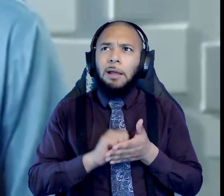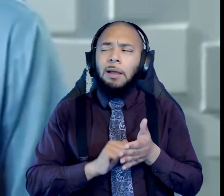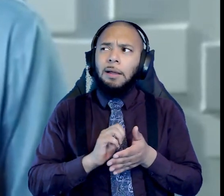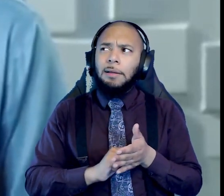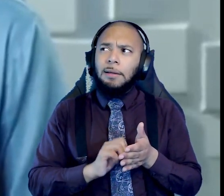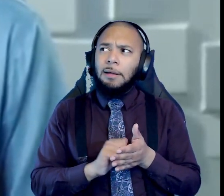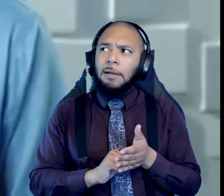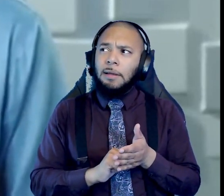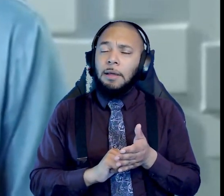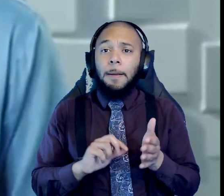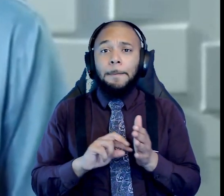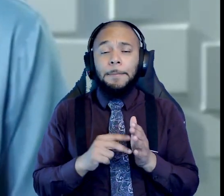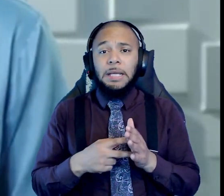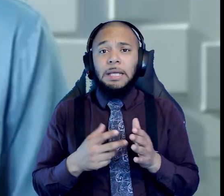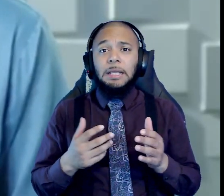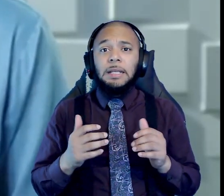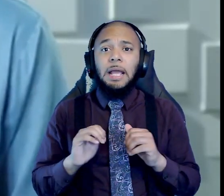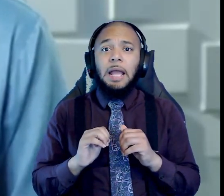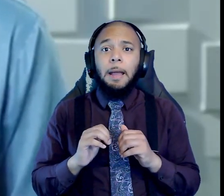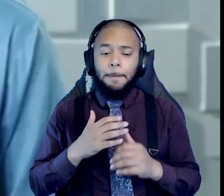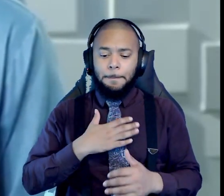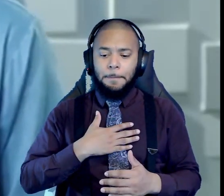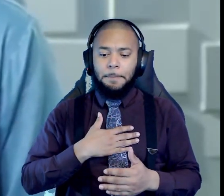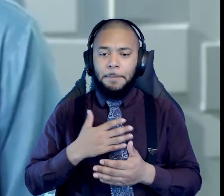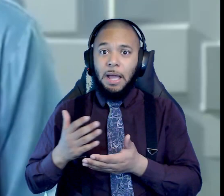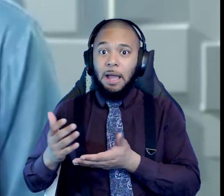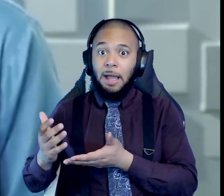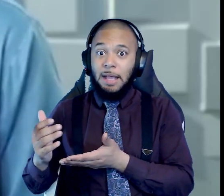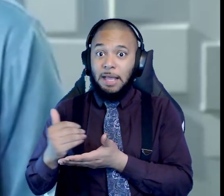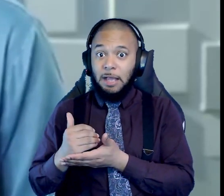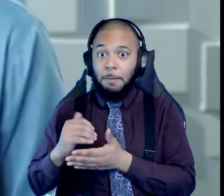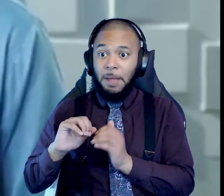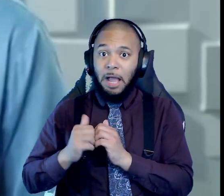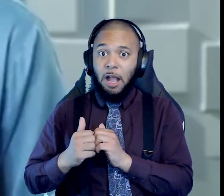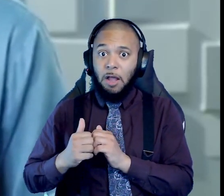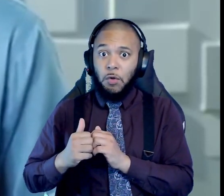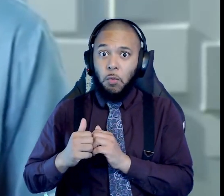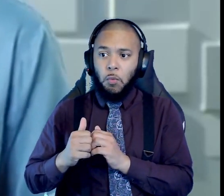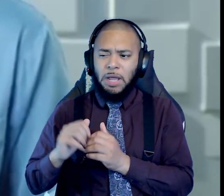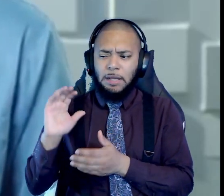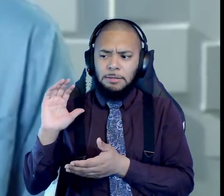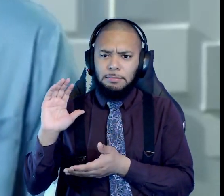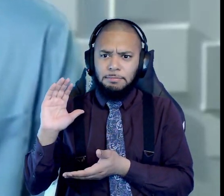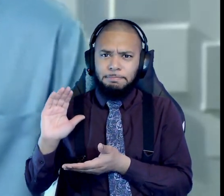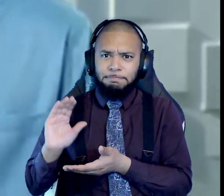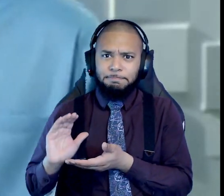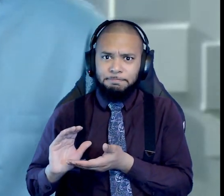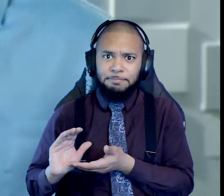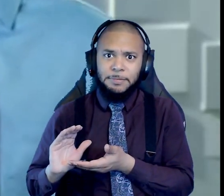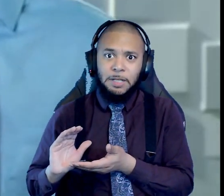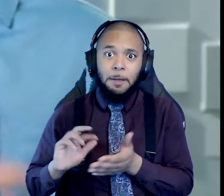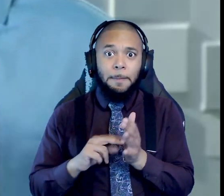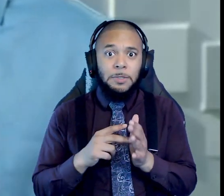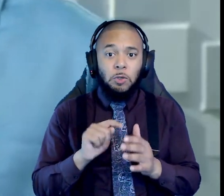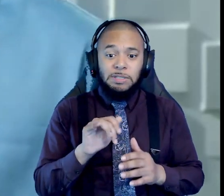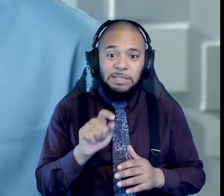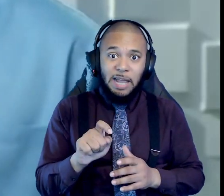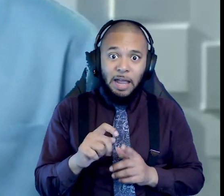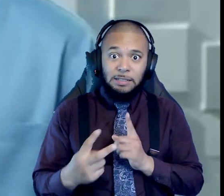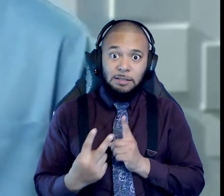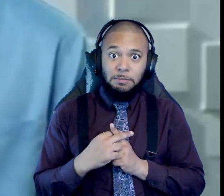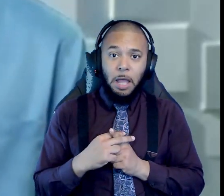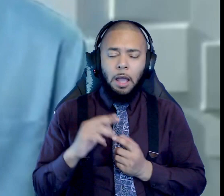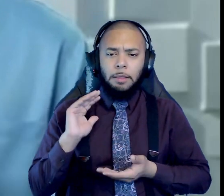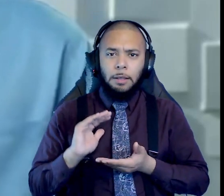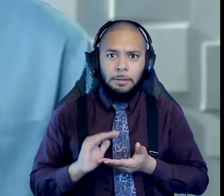some of my income so I don't pay as much taxes at the end of the year every year when the when the calendar year